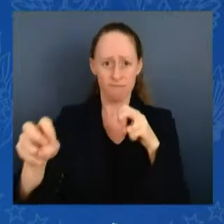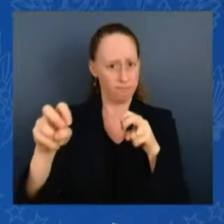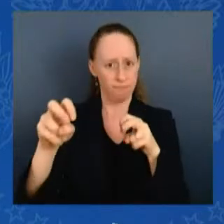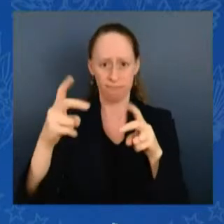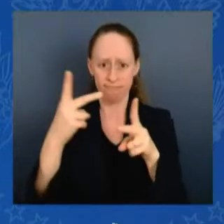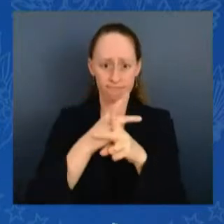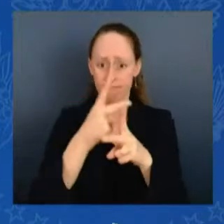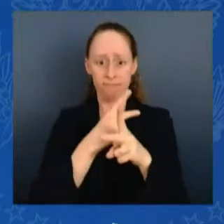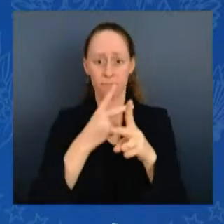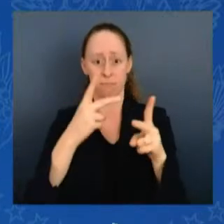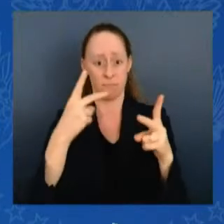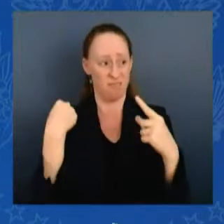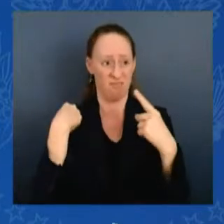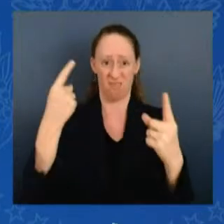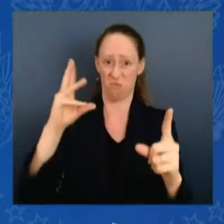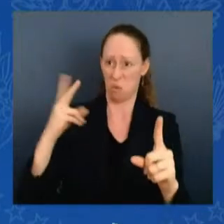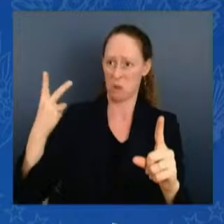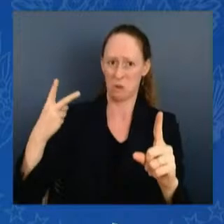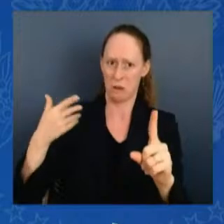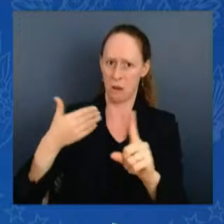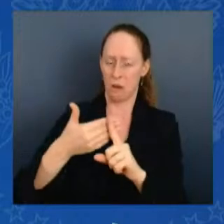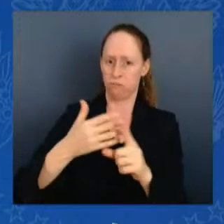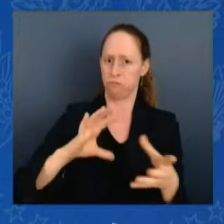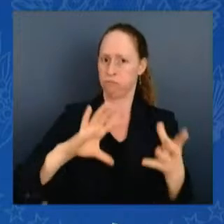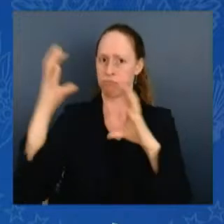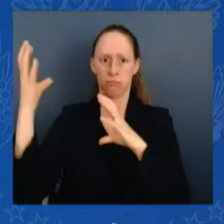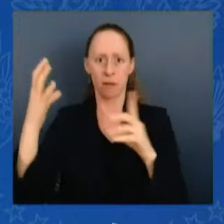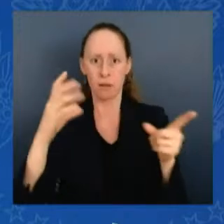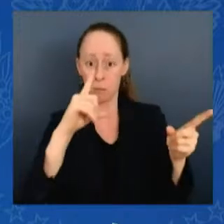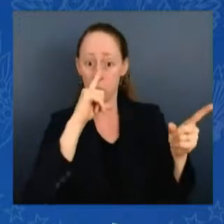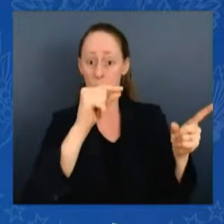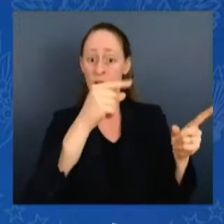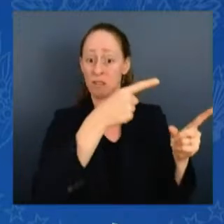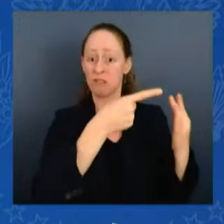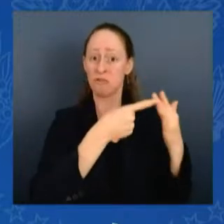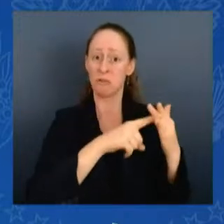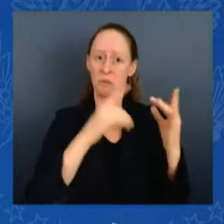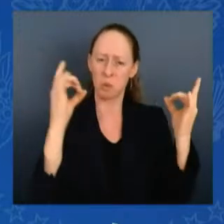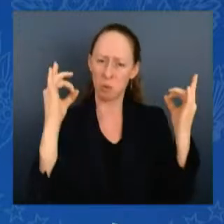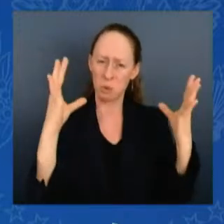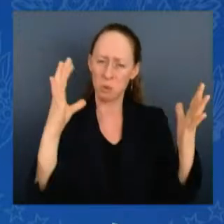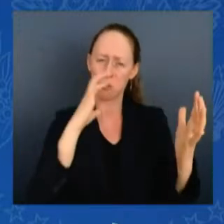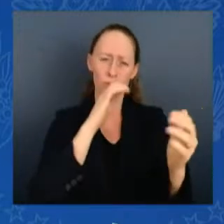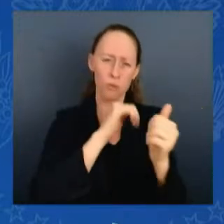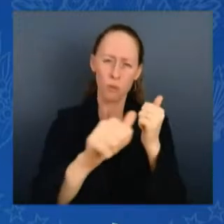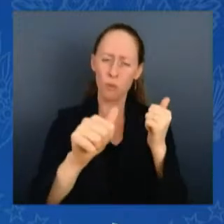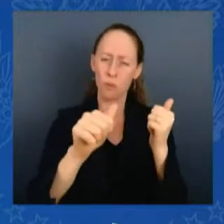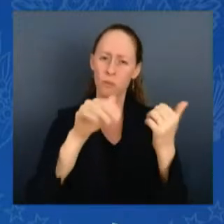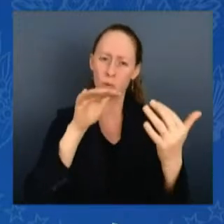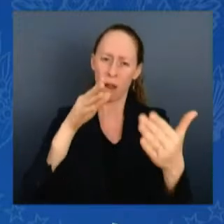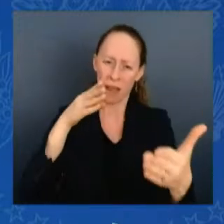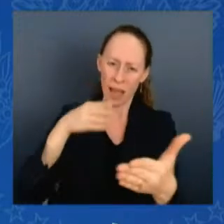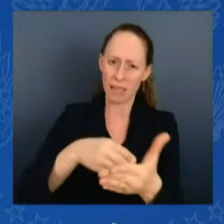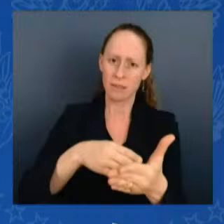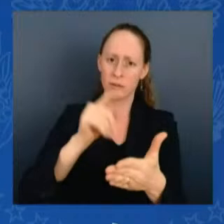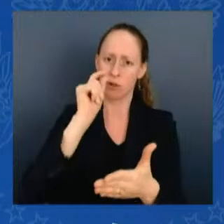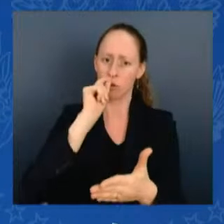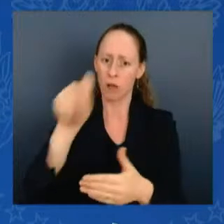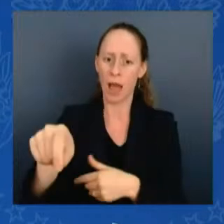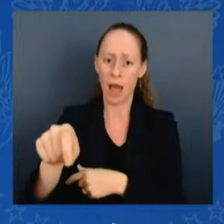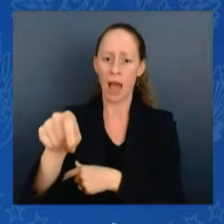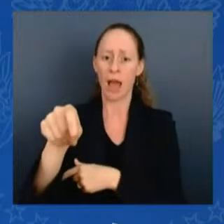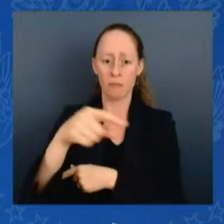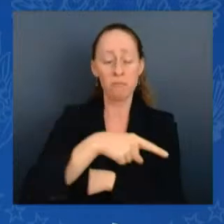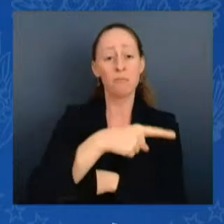Putin launched his brutal assault on the people of Ukraine, betting that NATO would break, Secretary General Stoltenberg